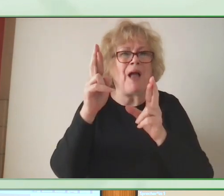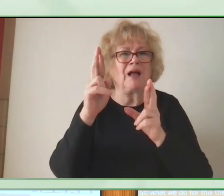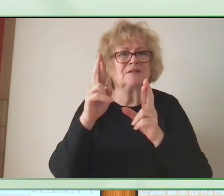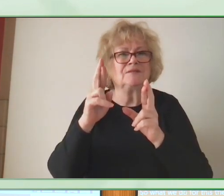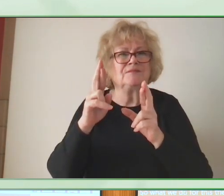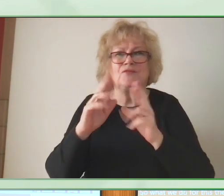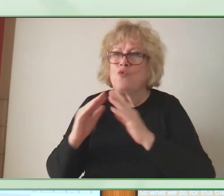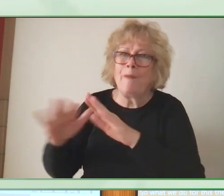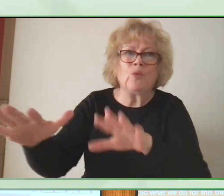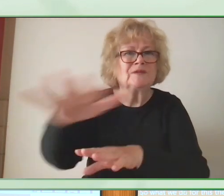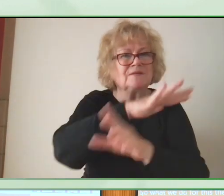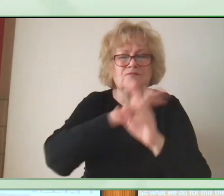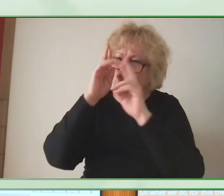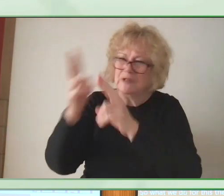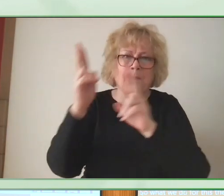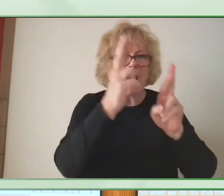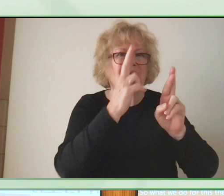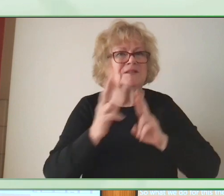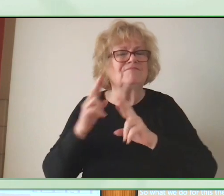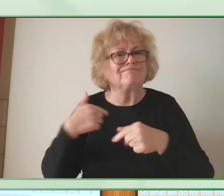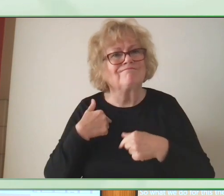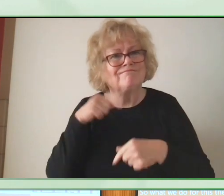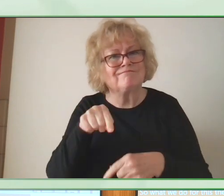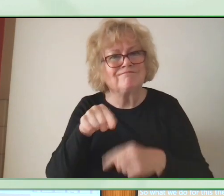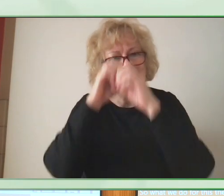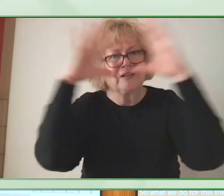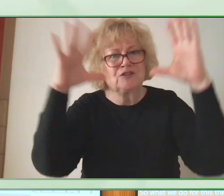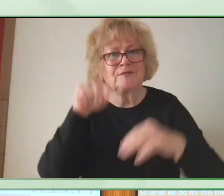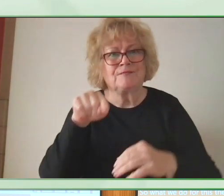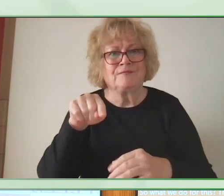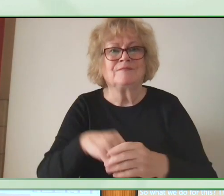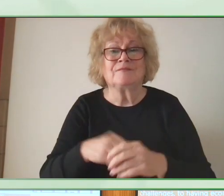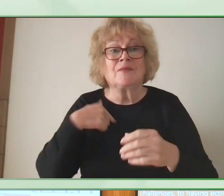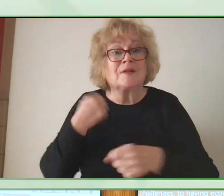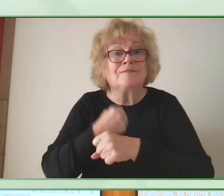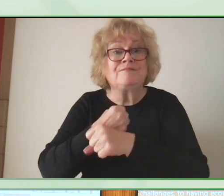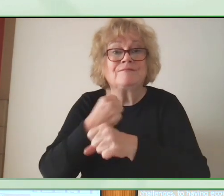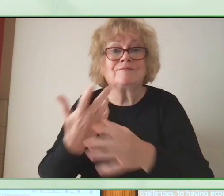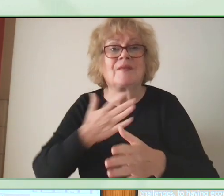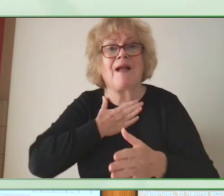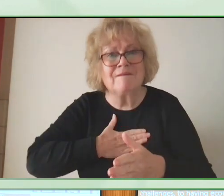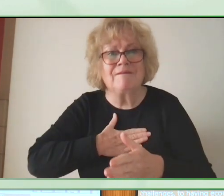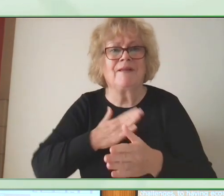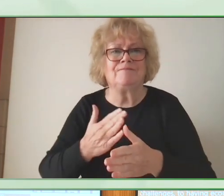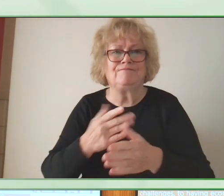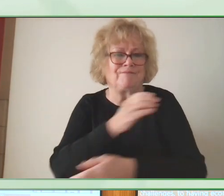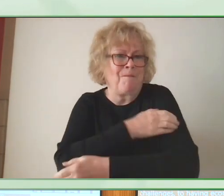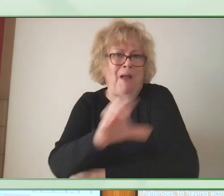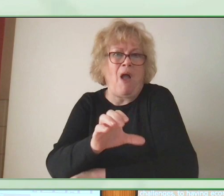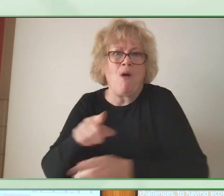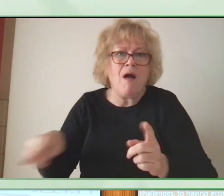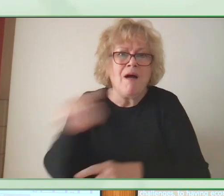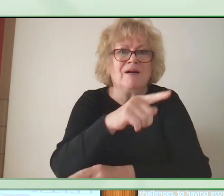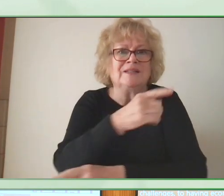to having economic dependence. So the project of ours was smart